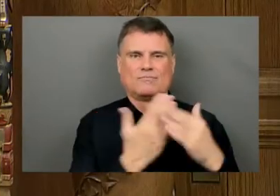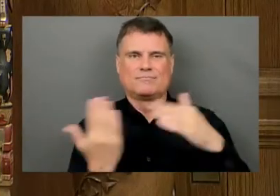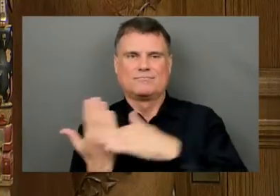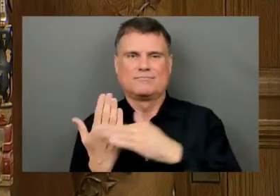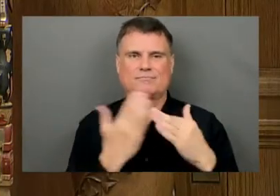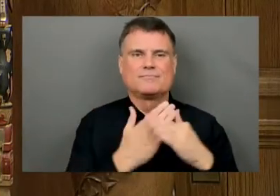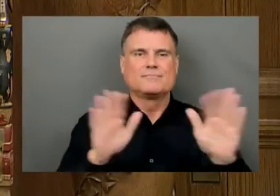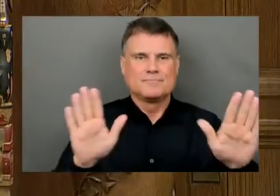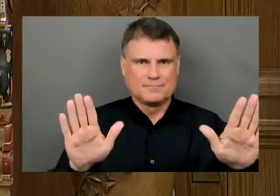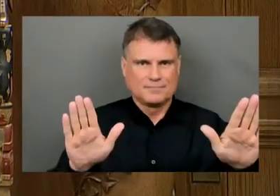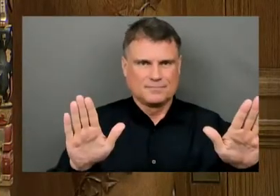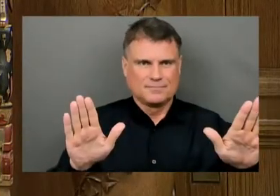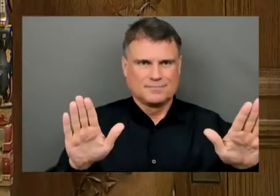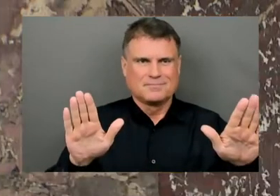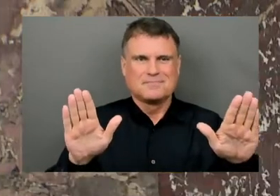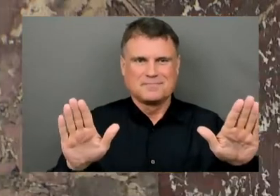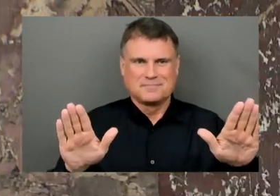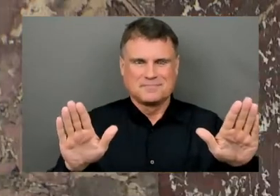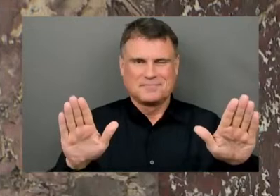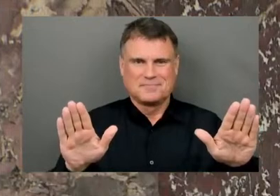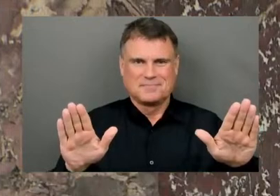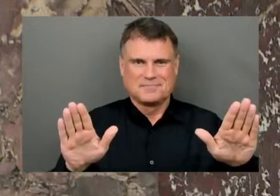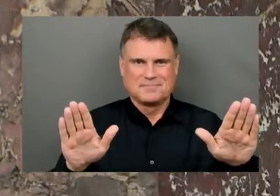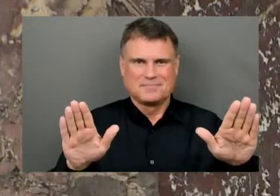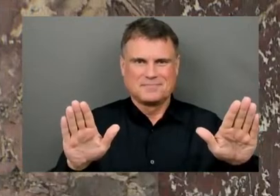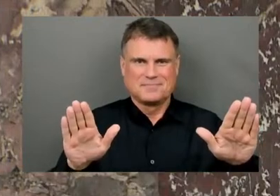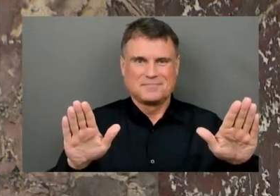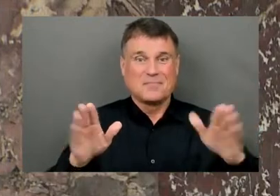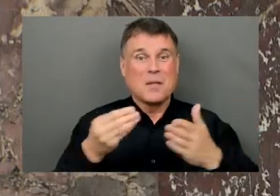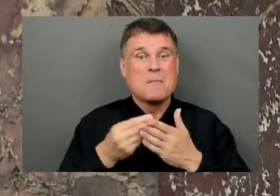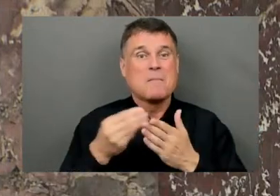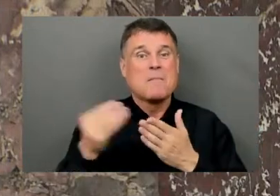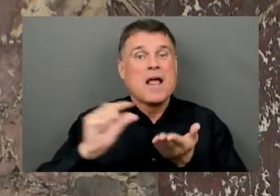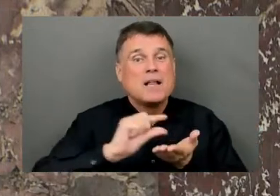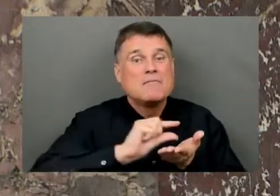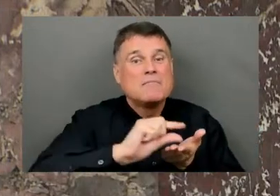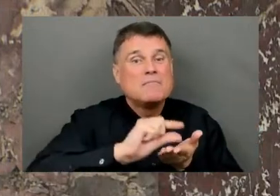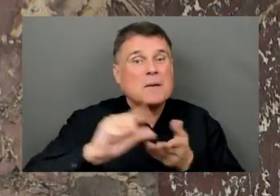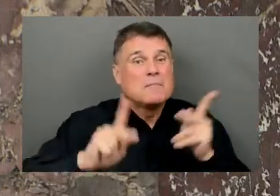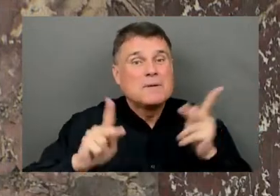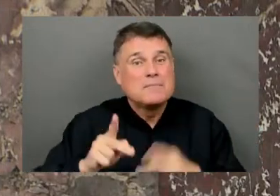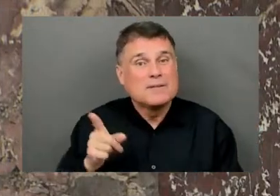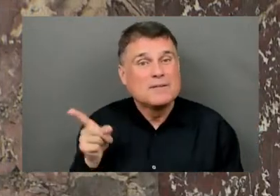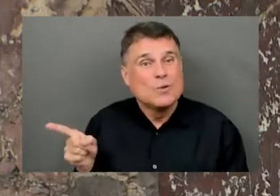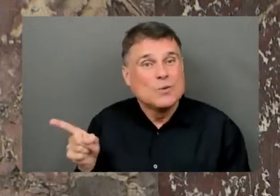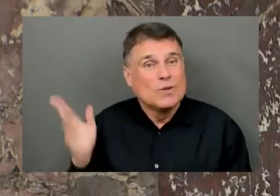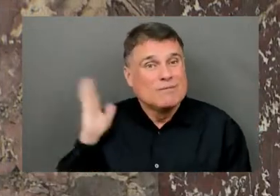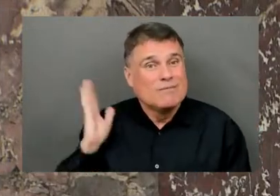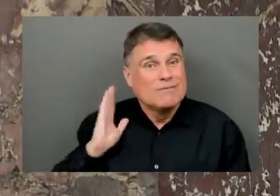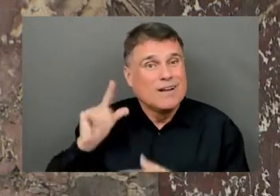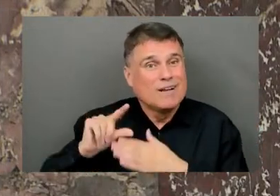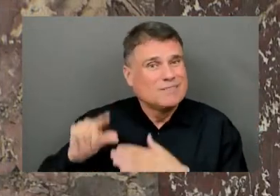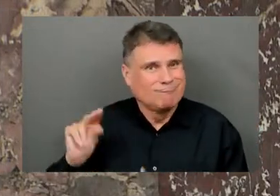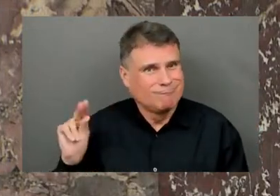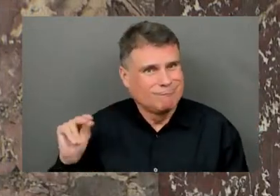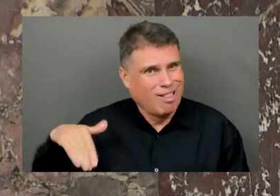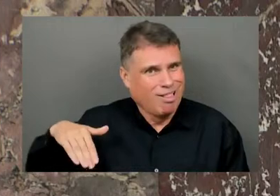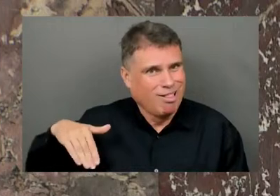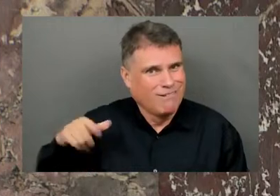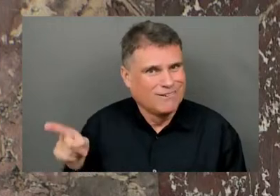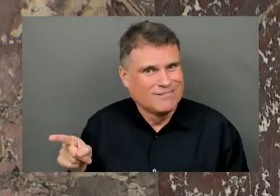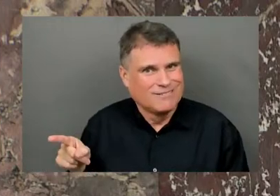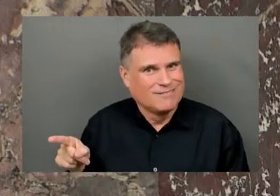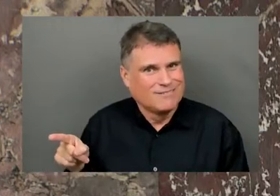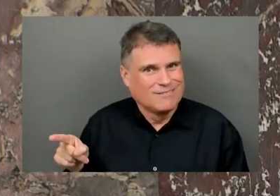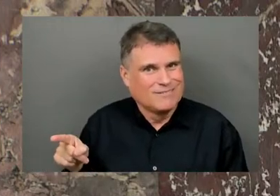Members. They didn't send it back to British Columbians like we are, Honourable Speaker. They gave a $450 million annual tax cut